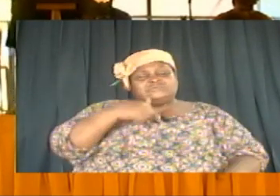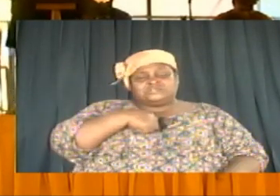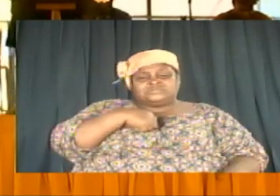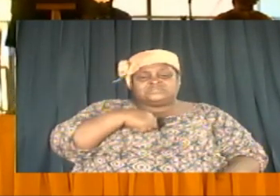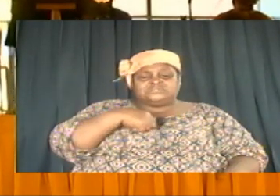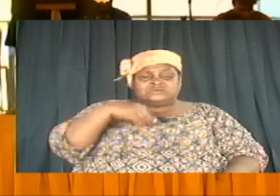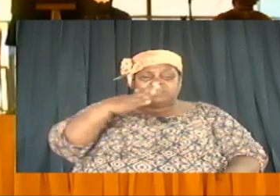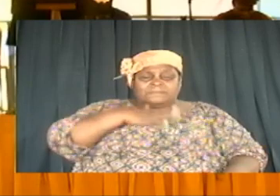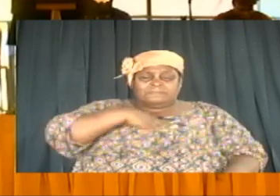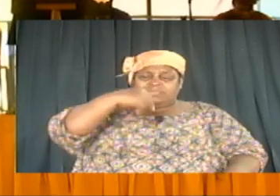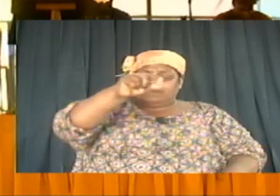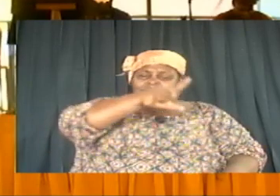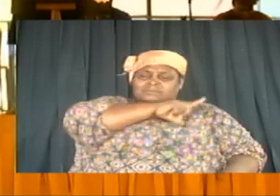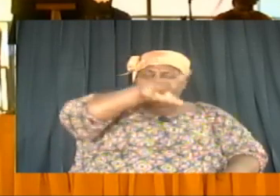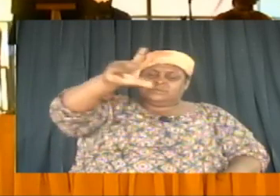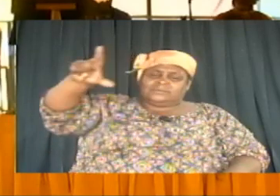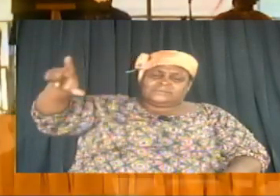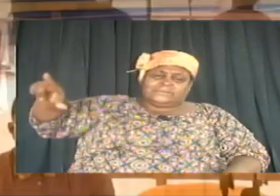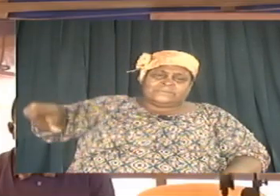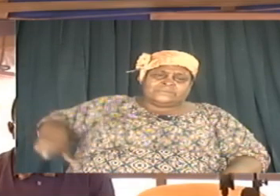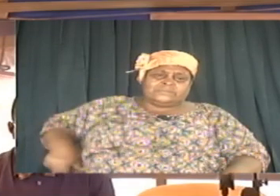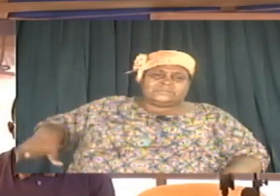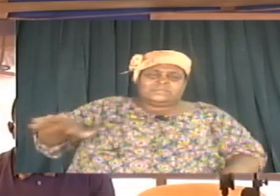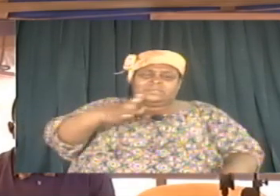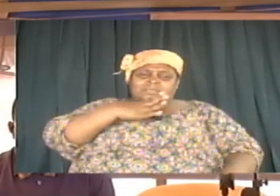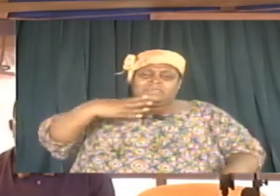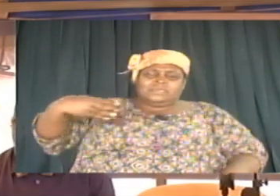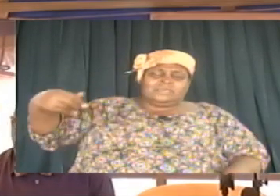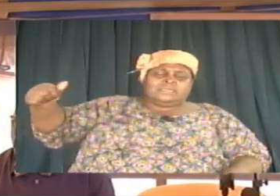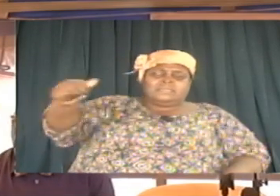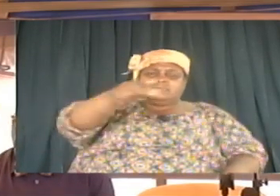my Lord and King.